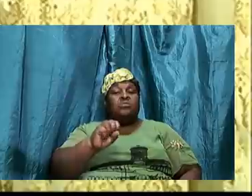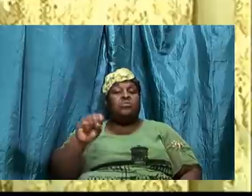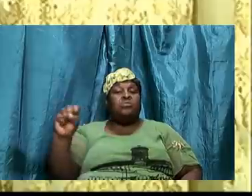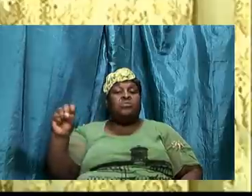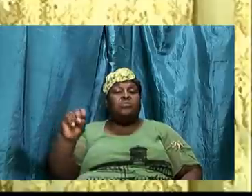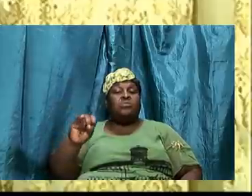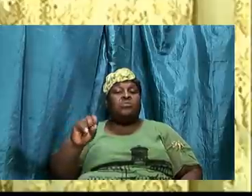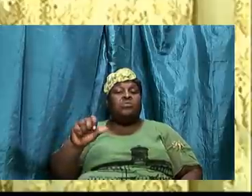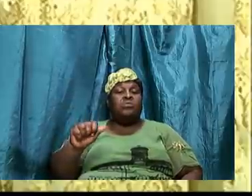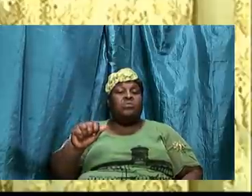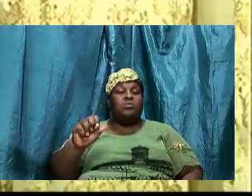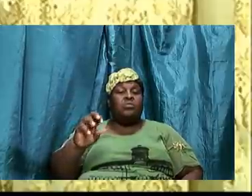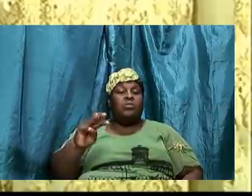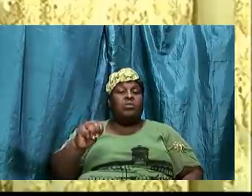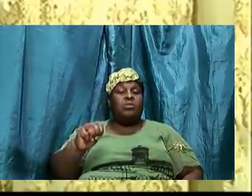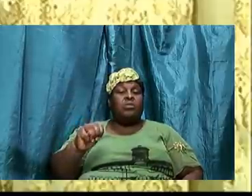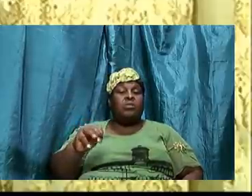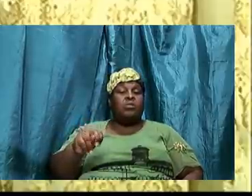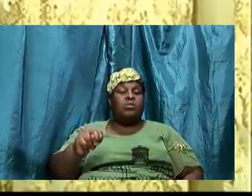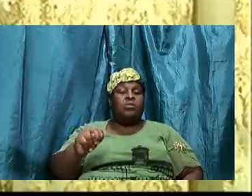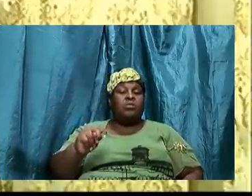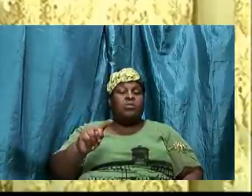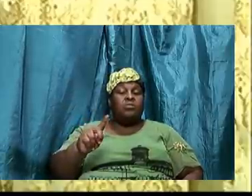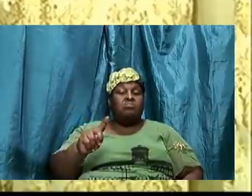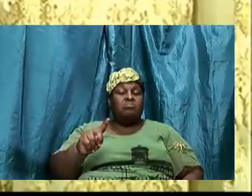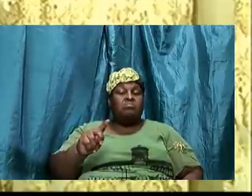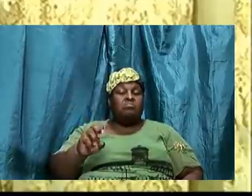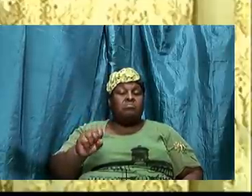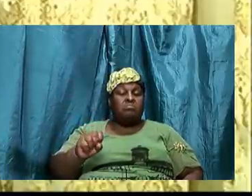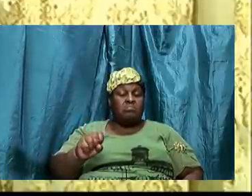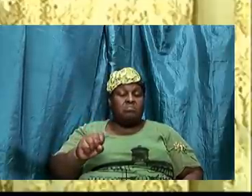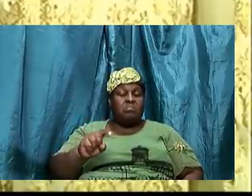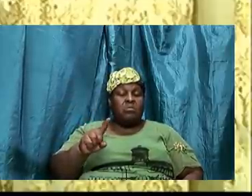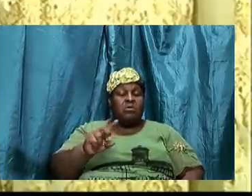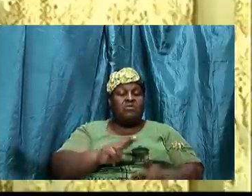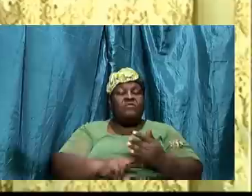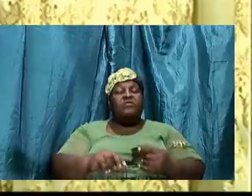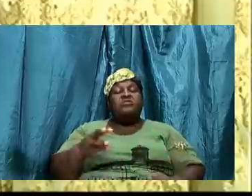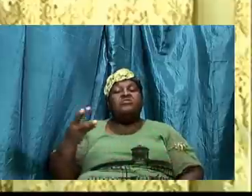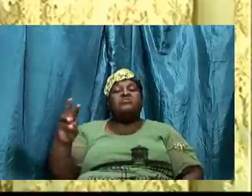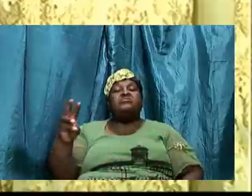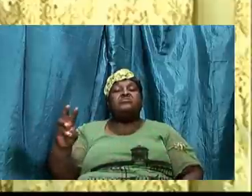verses 16.